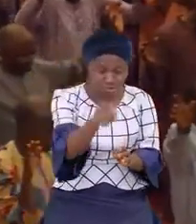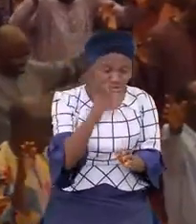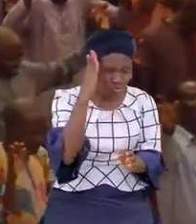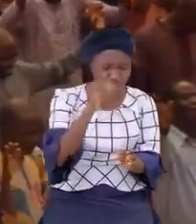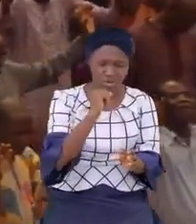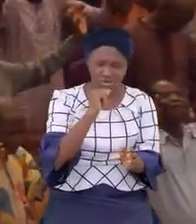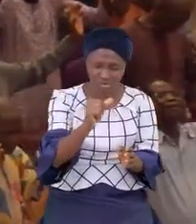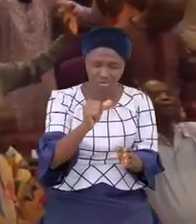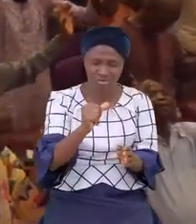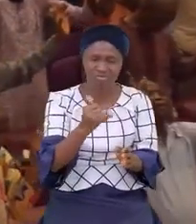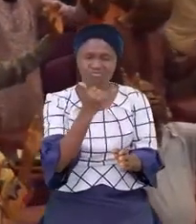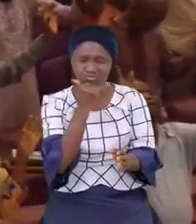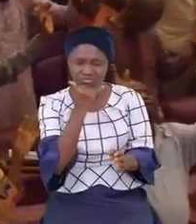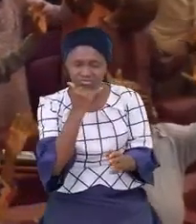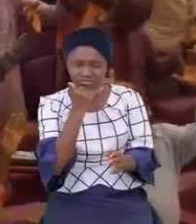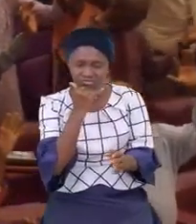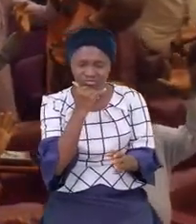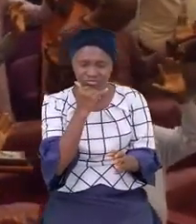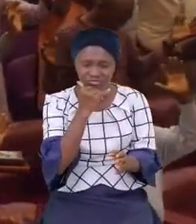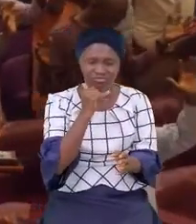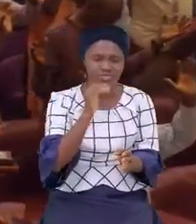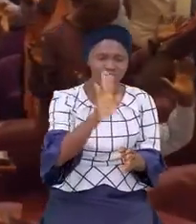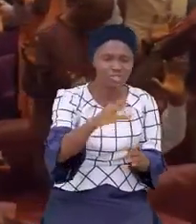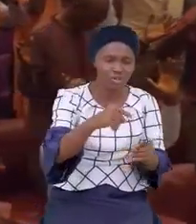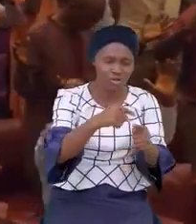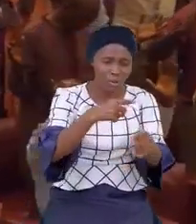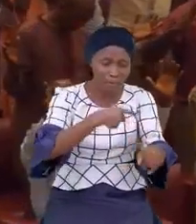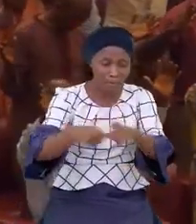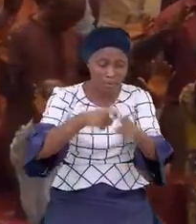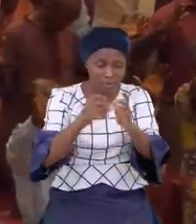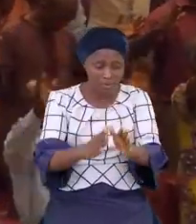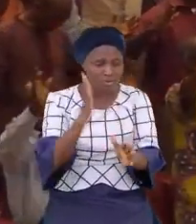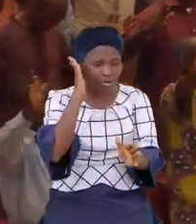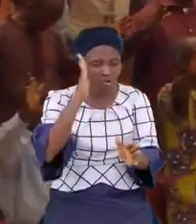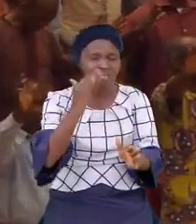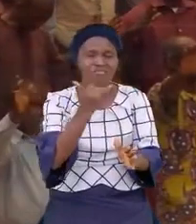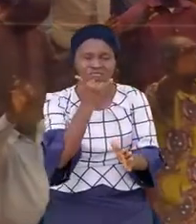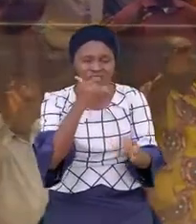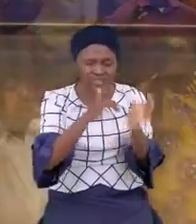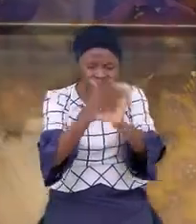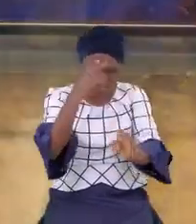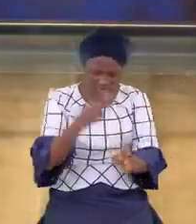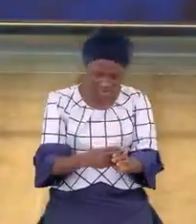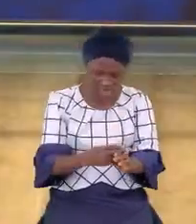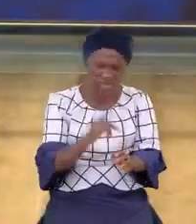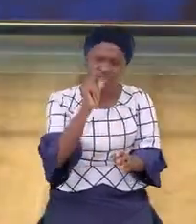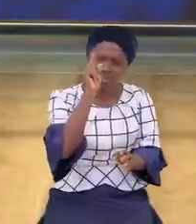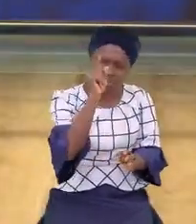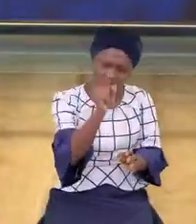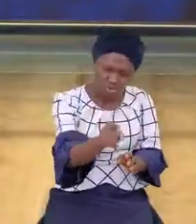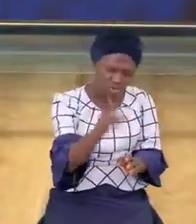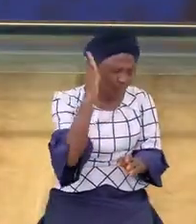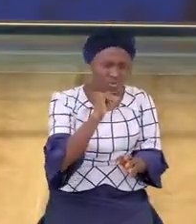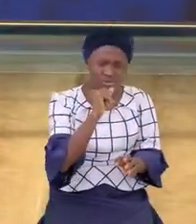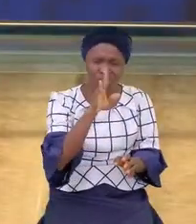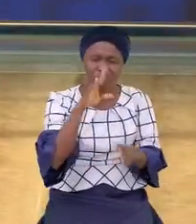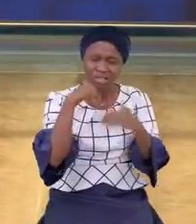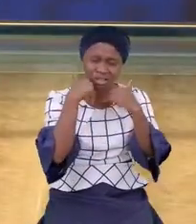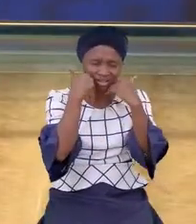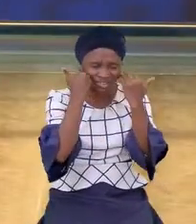falter. Your opposers, persecutors will falter. You will not be put to